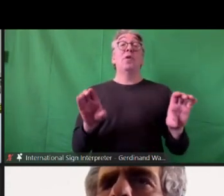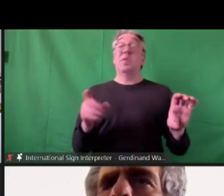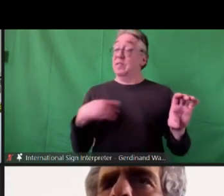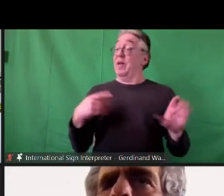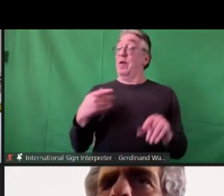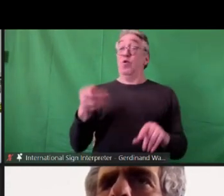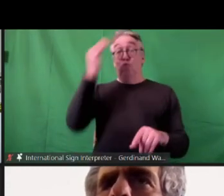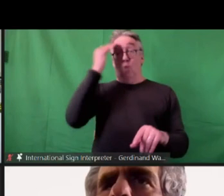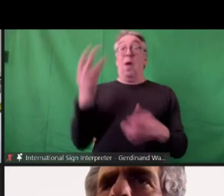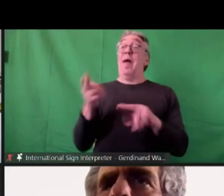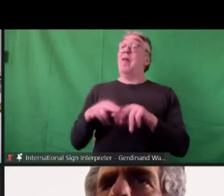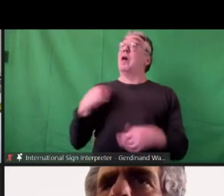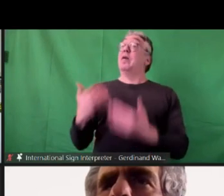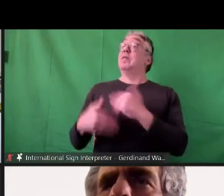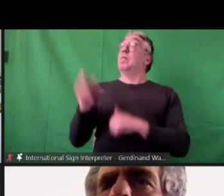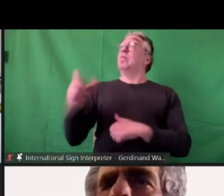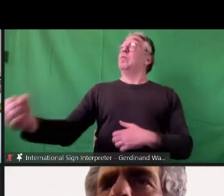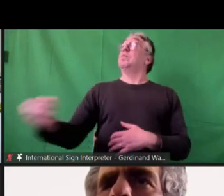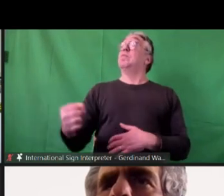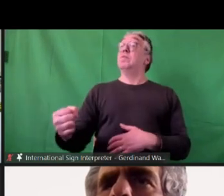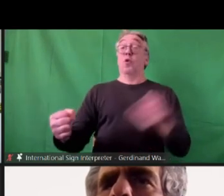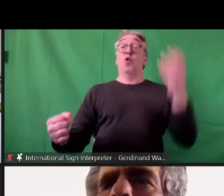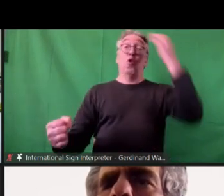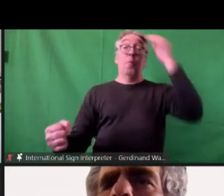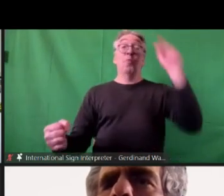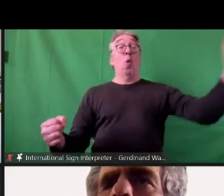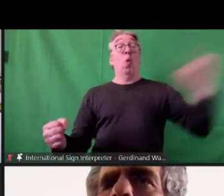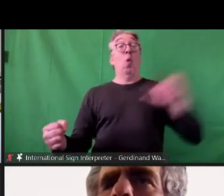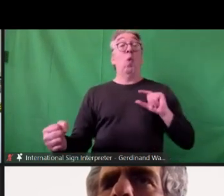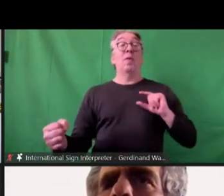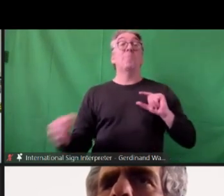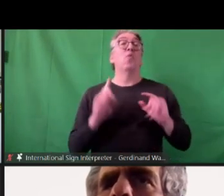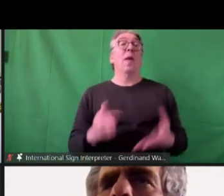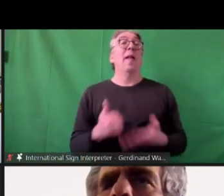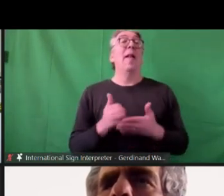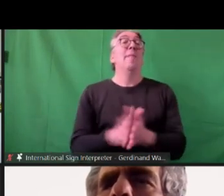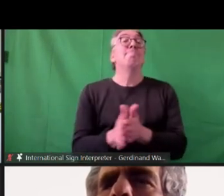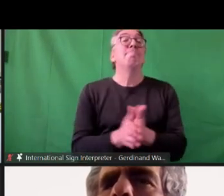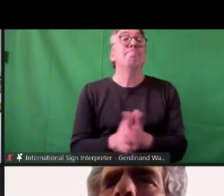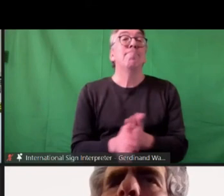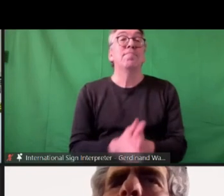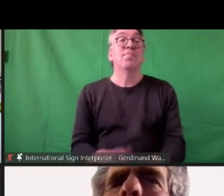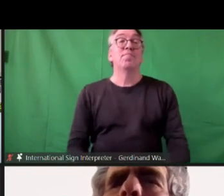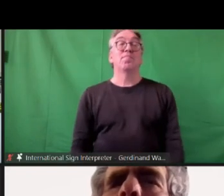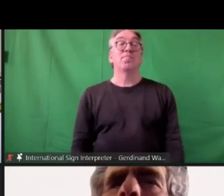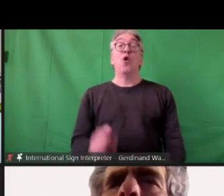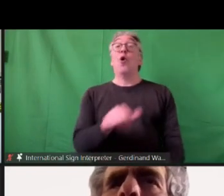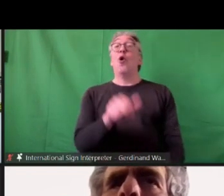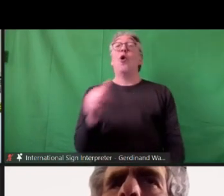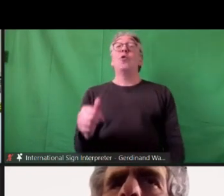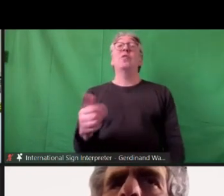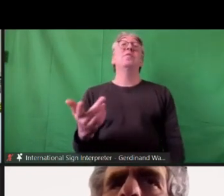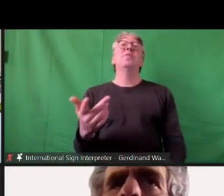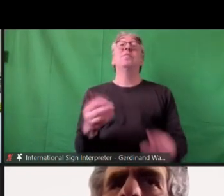biggest challenge is that the platforms where their infrastructures are not accessible. So government may support them to make